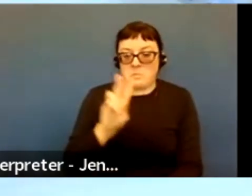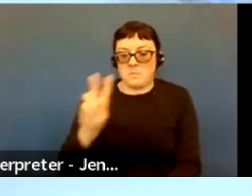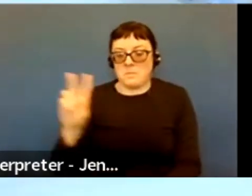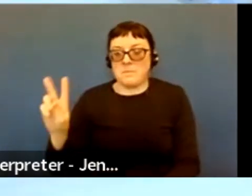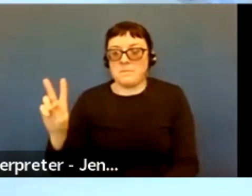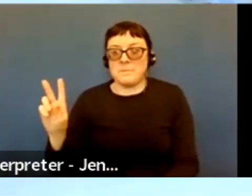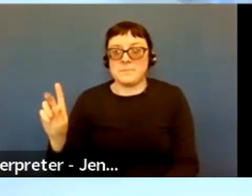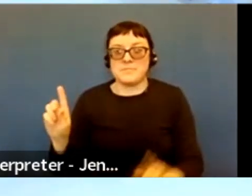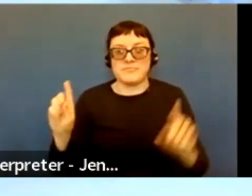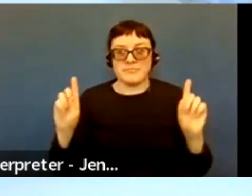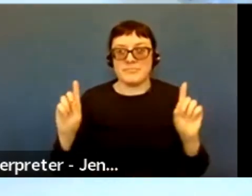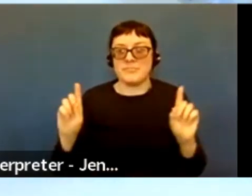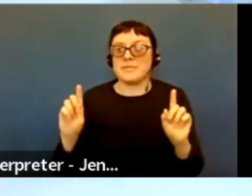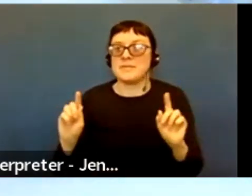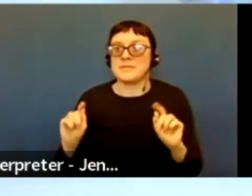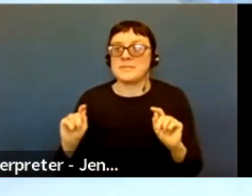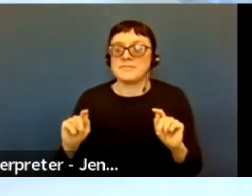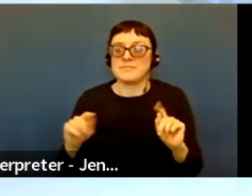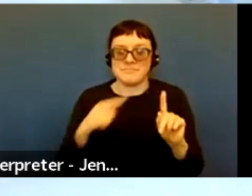And then Demetrius,